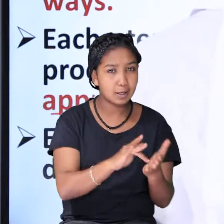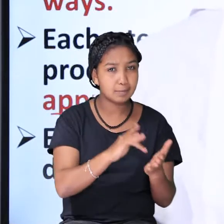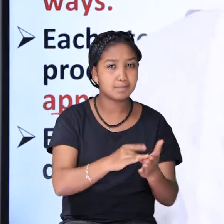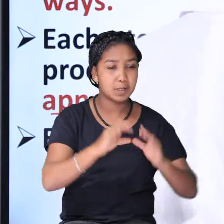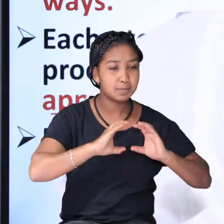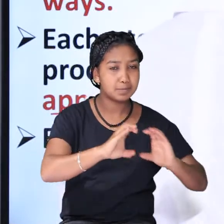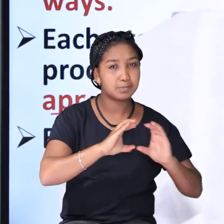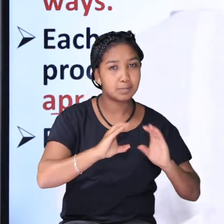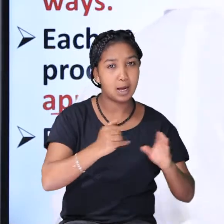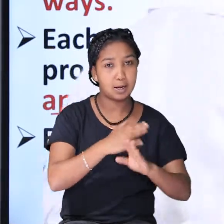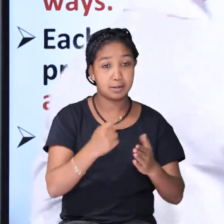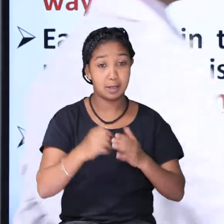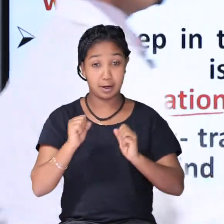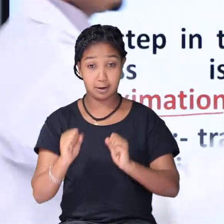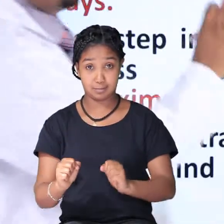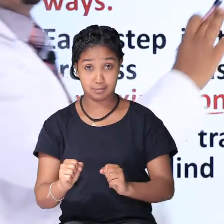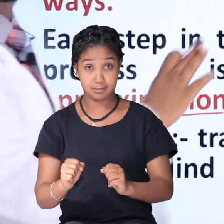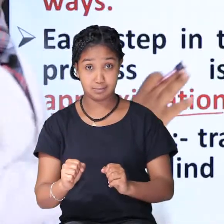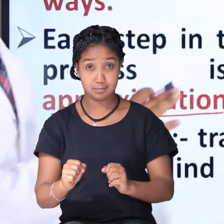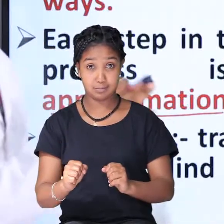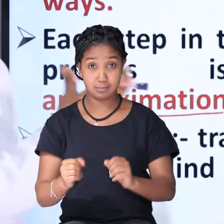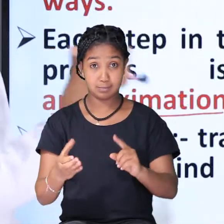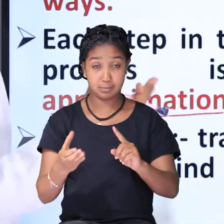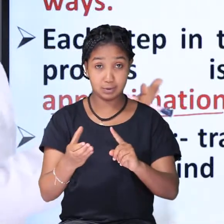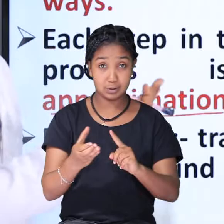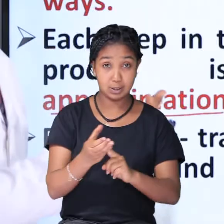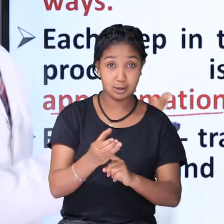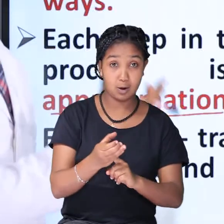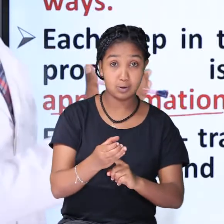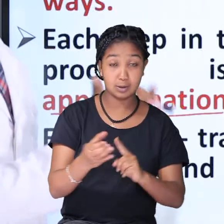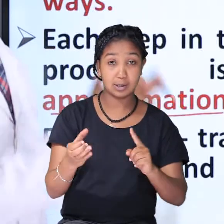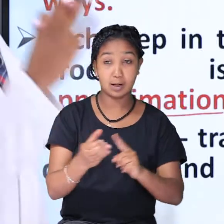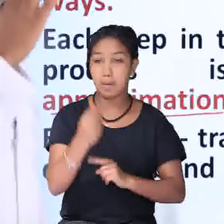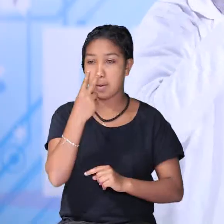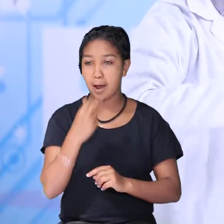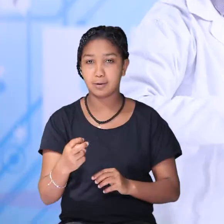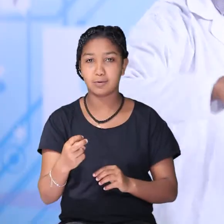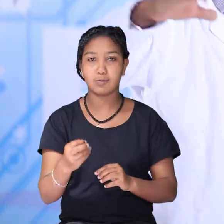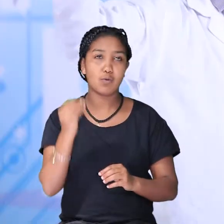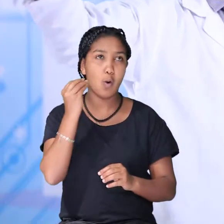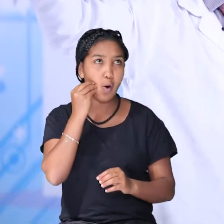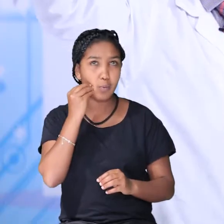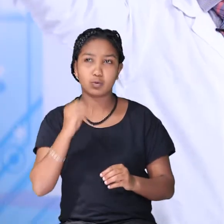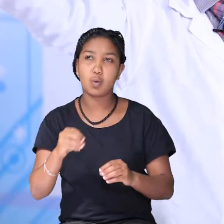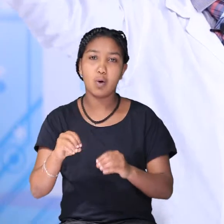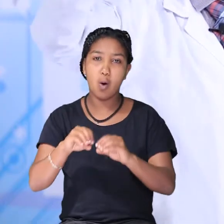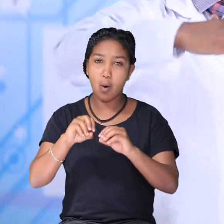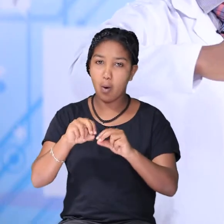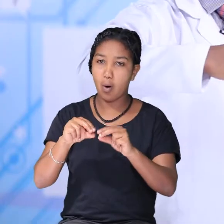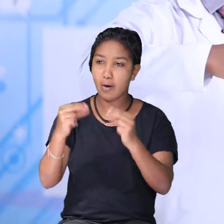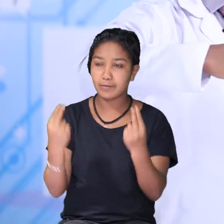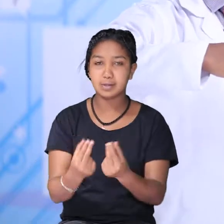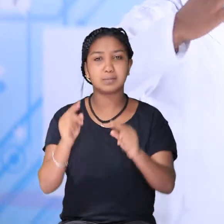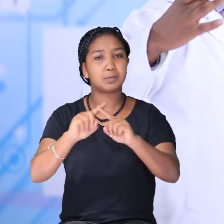operant learning. So they can take their owners, or they can take blind from home to office, from office to